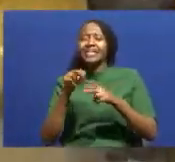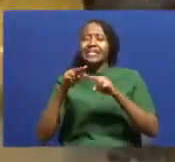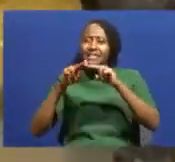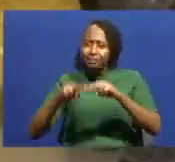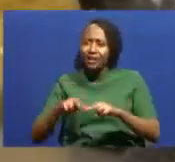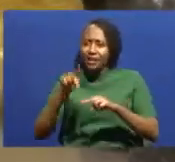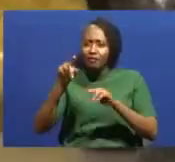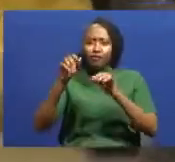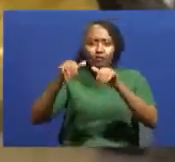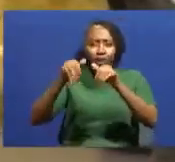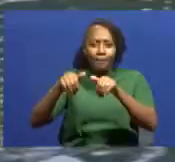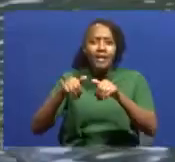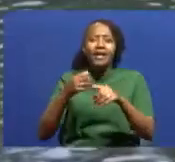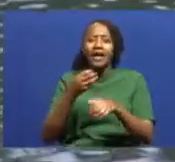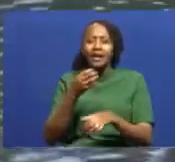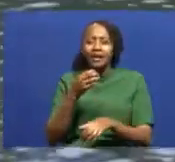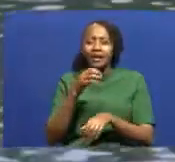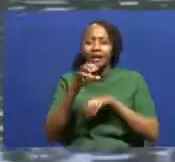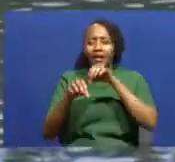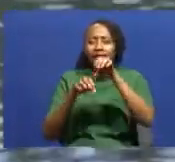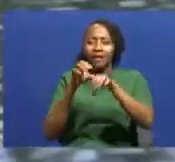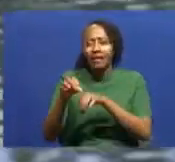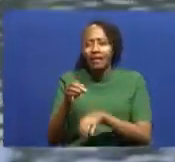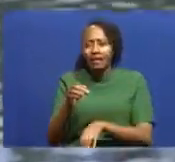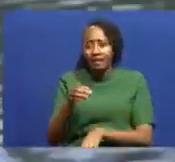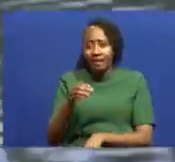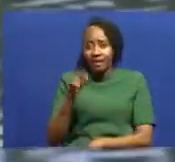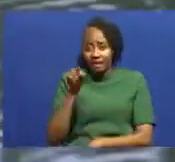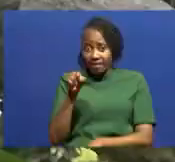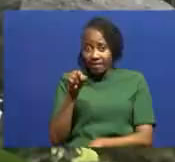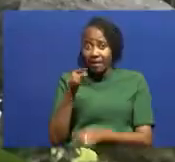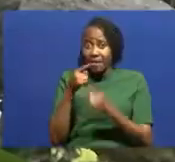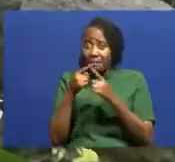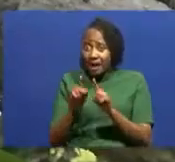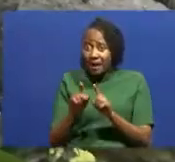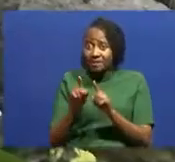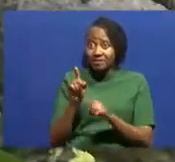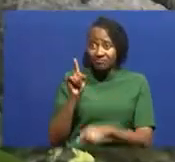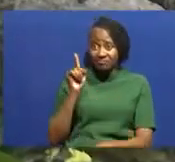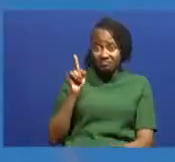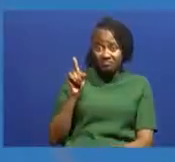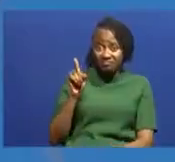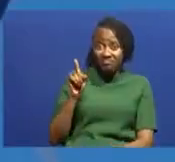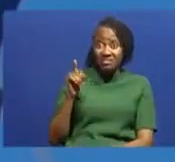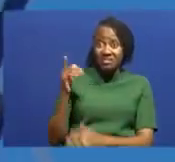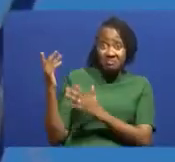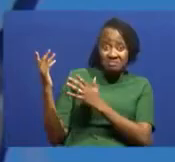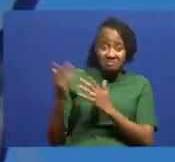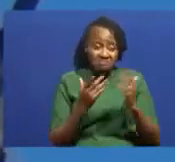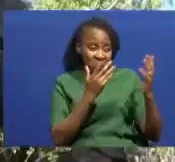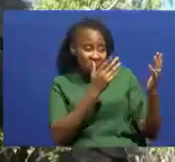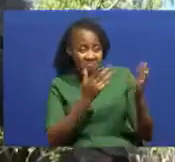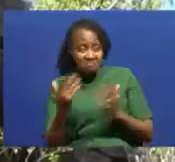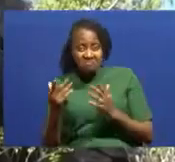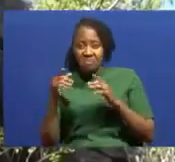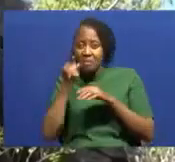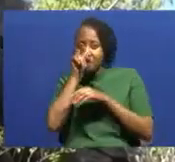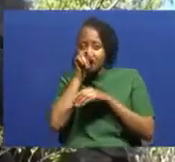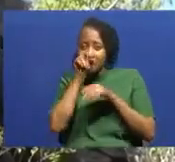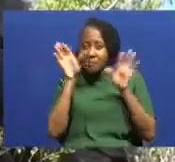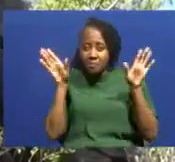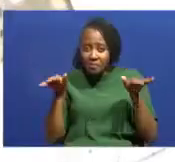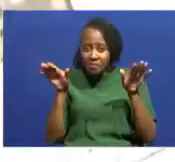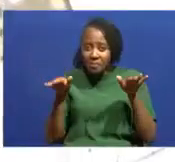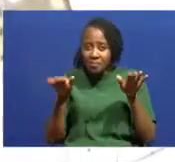for farming and livestock. Oral histories note that Ondiri attracted migratory birds and wildlife, e.g.